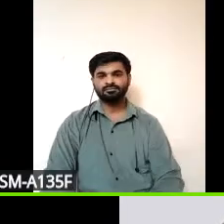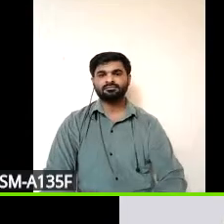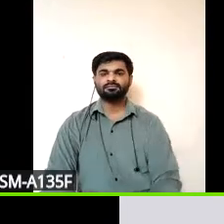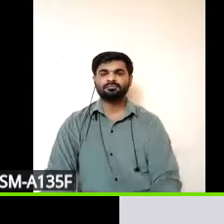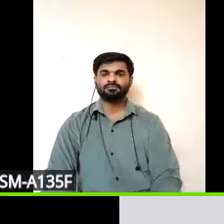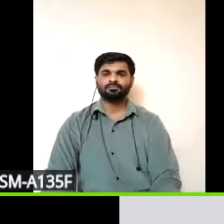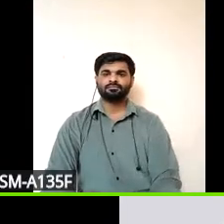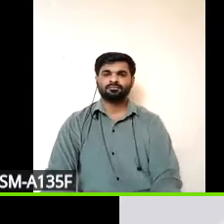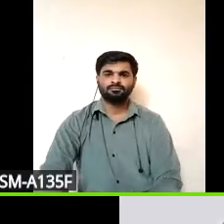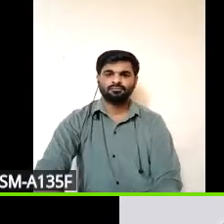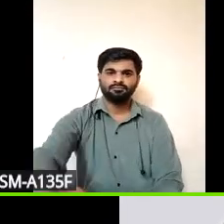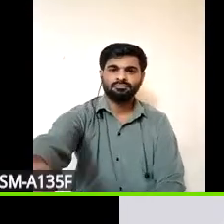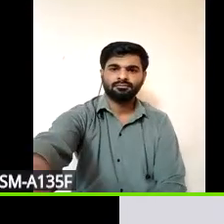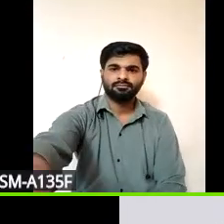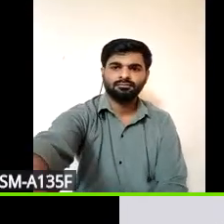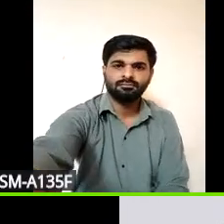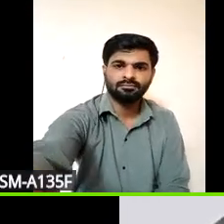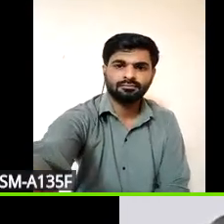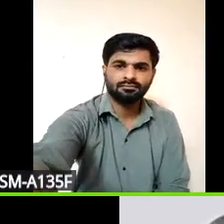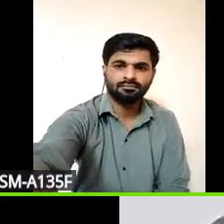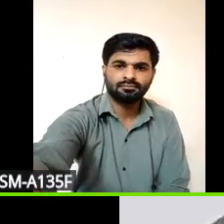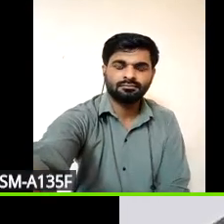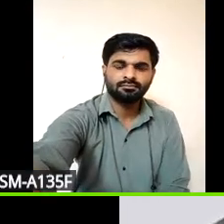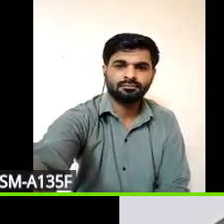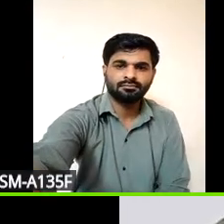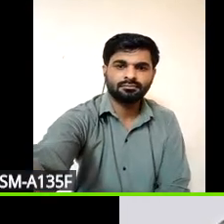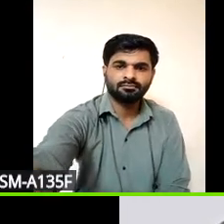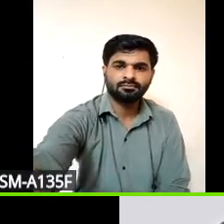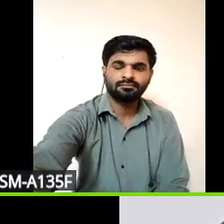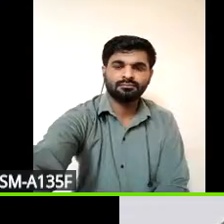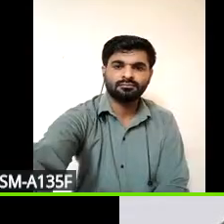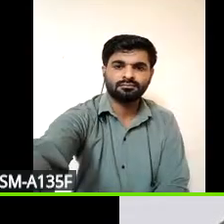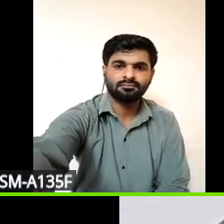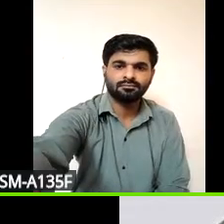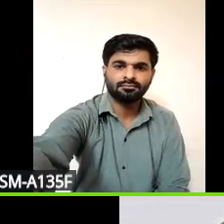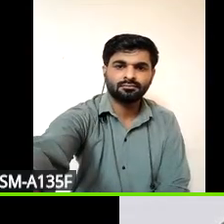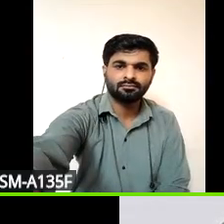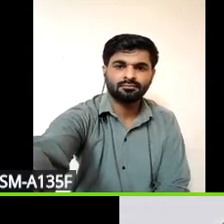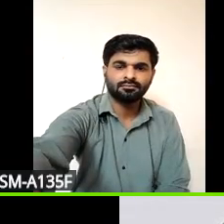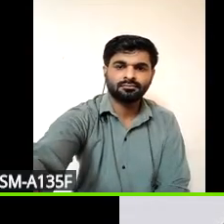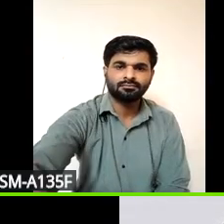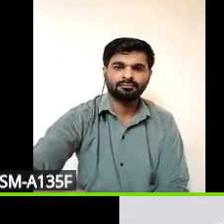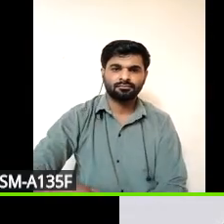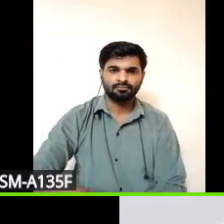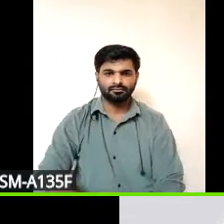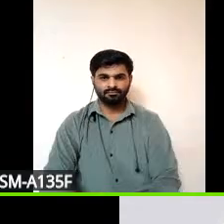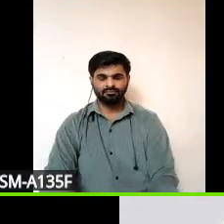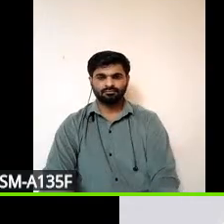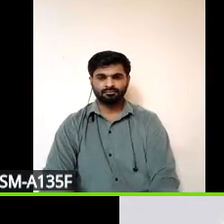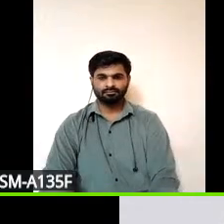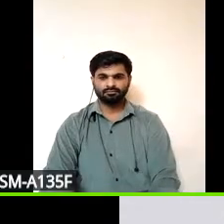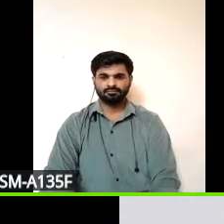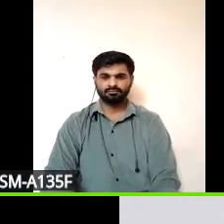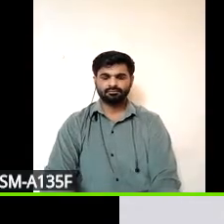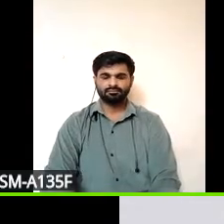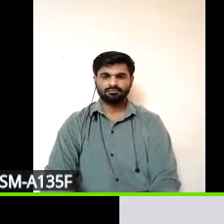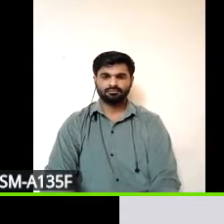we have Rama, and we have Nikita Sara, who've kindly agreed to be our speakers.